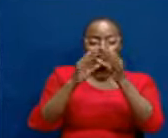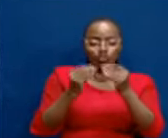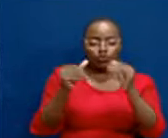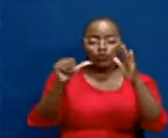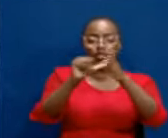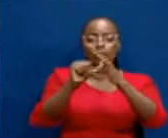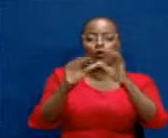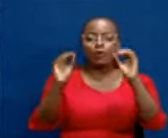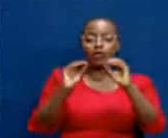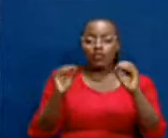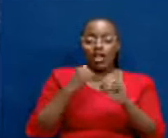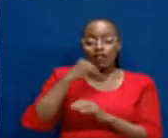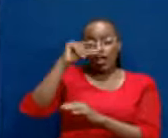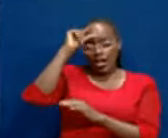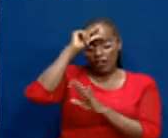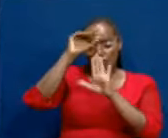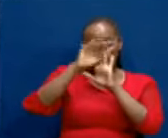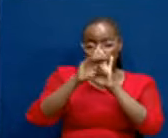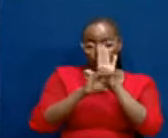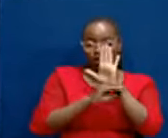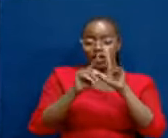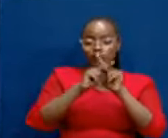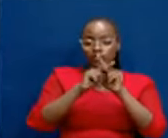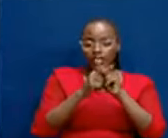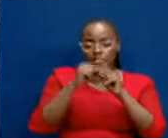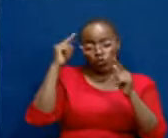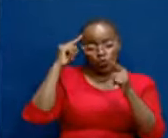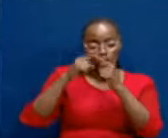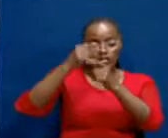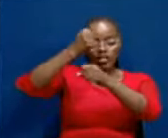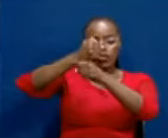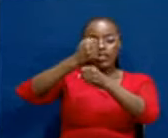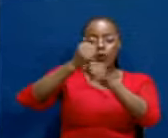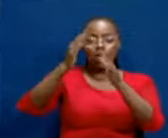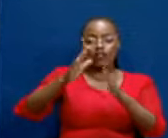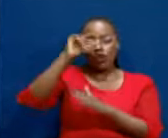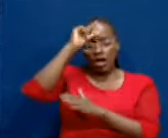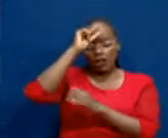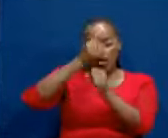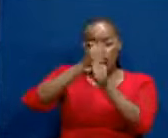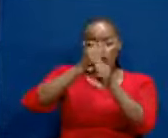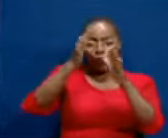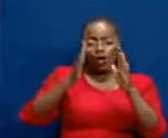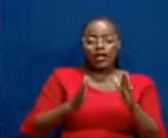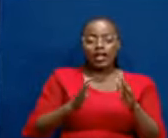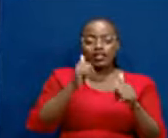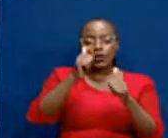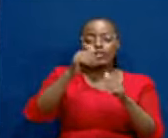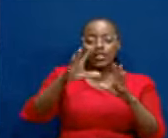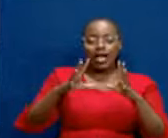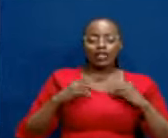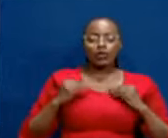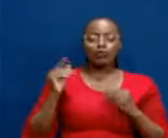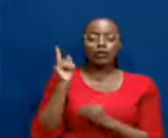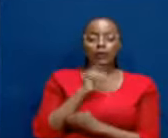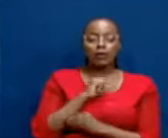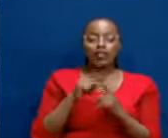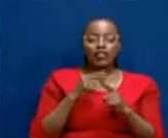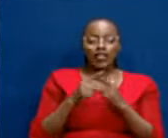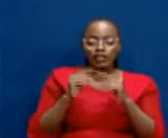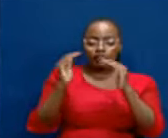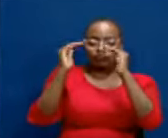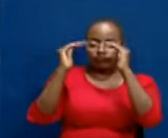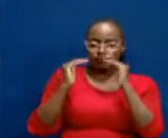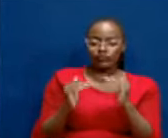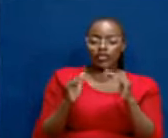remember, there's even a government program that was started for workers, for government workers, which government finally adopted. And then I come to the